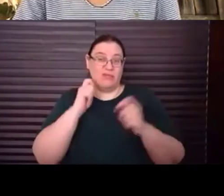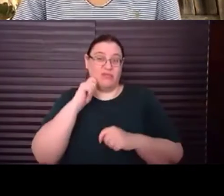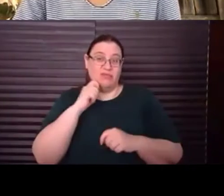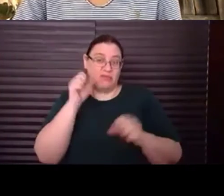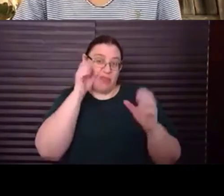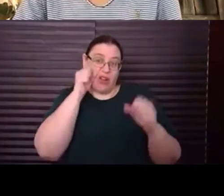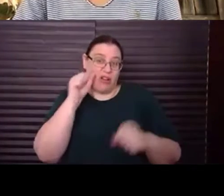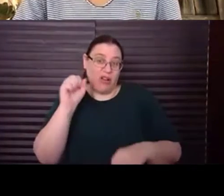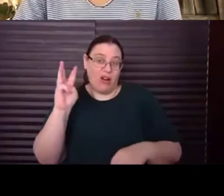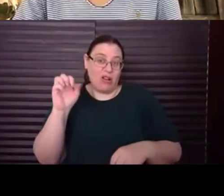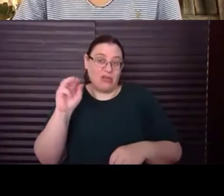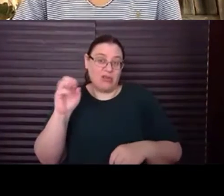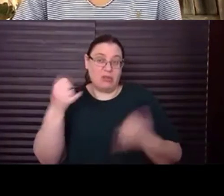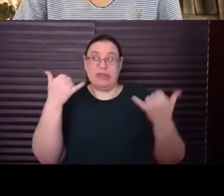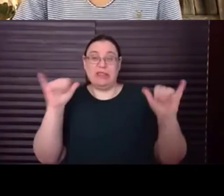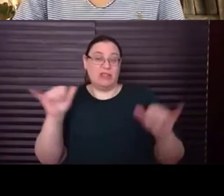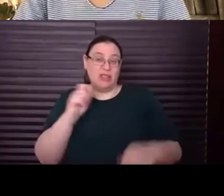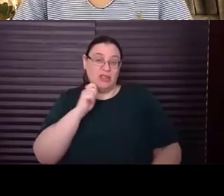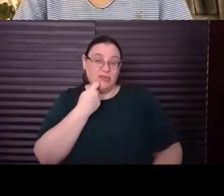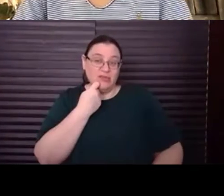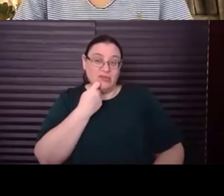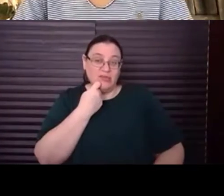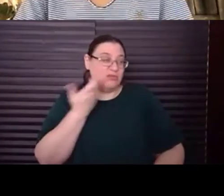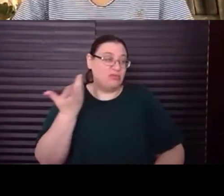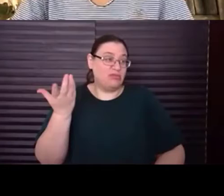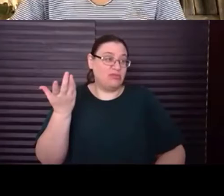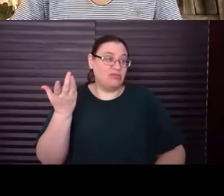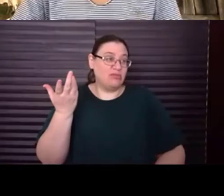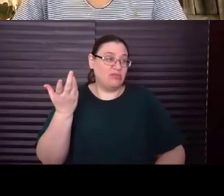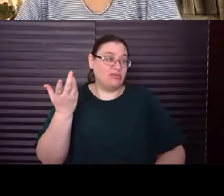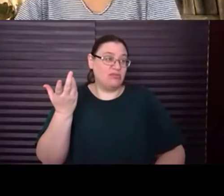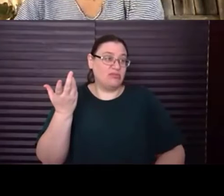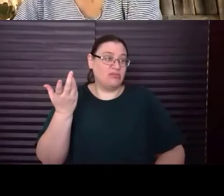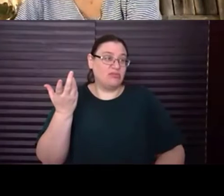And it's still awesome. We're, I guess,